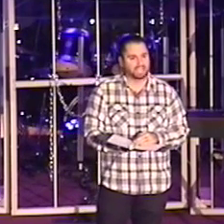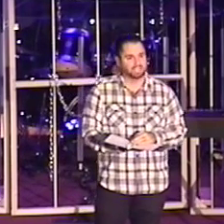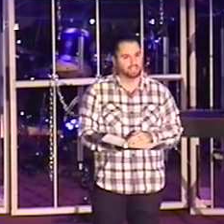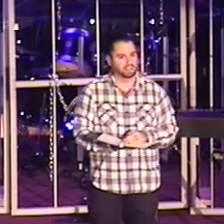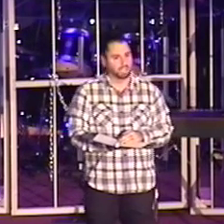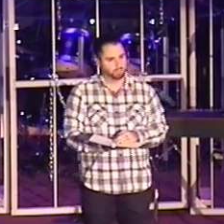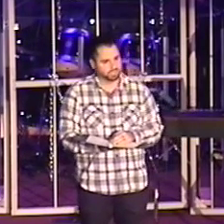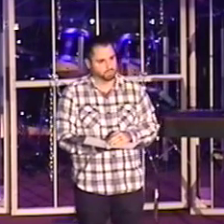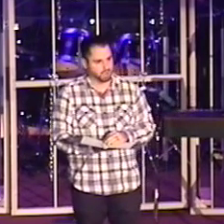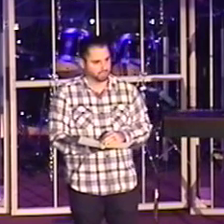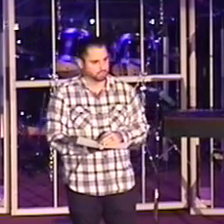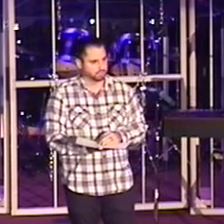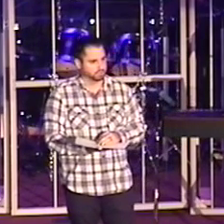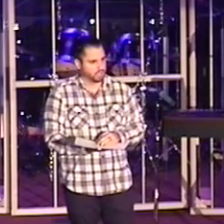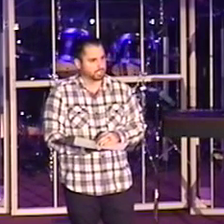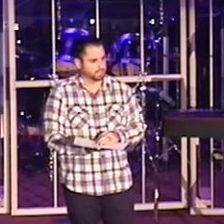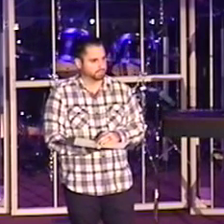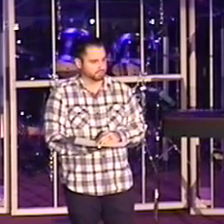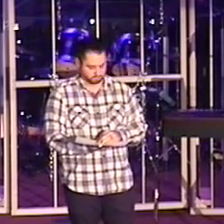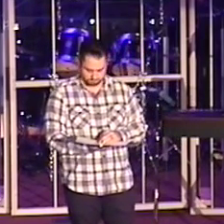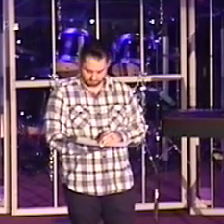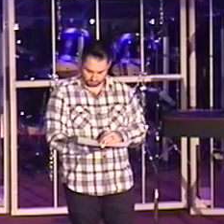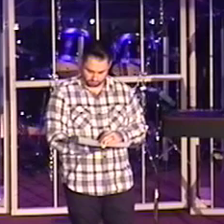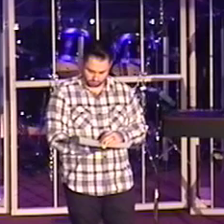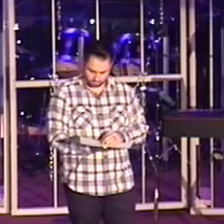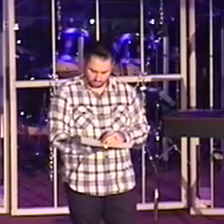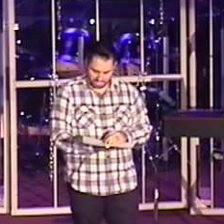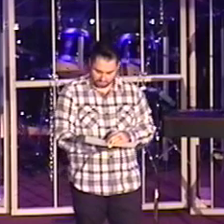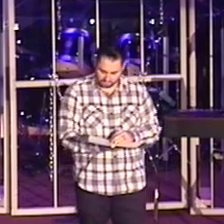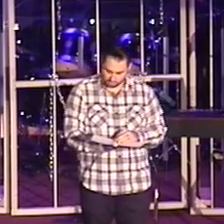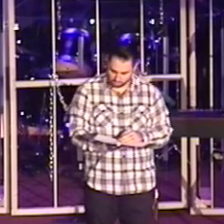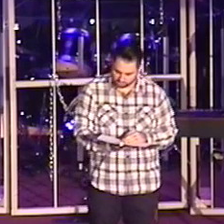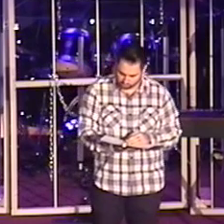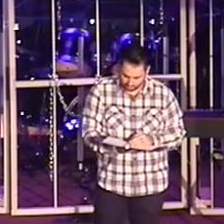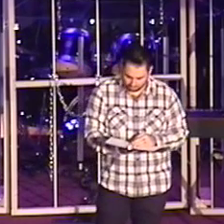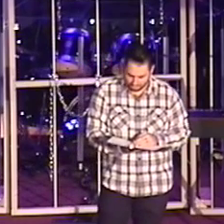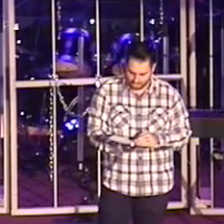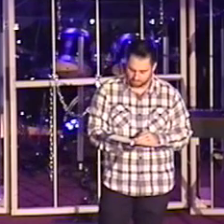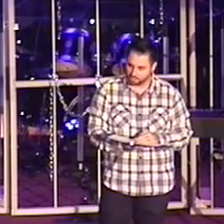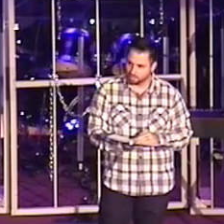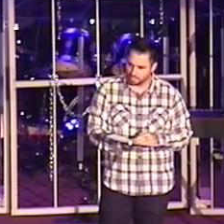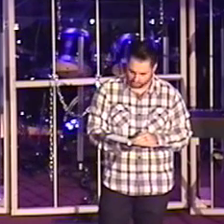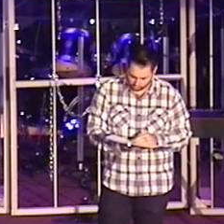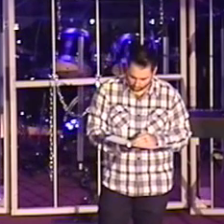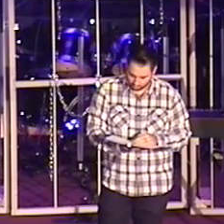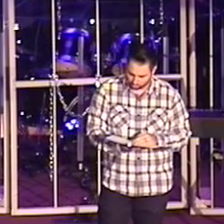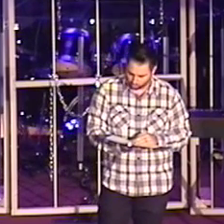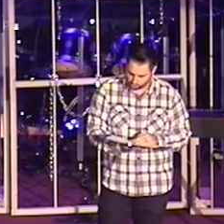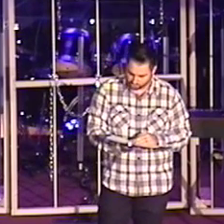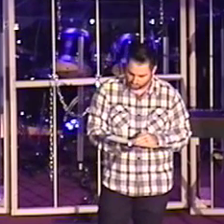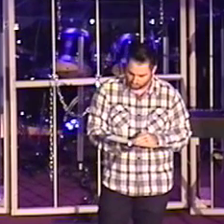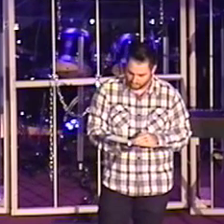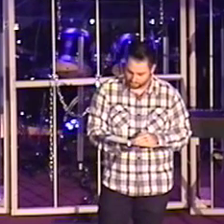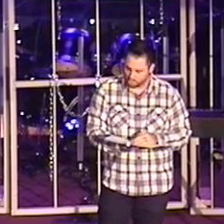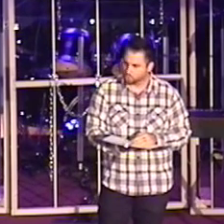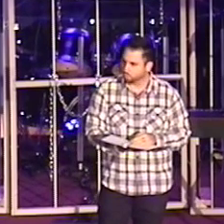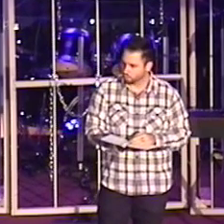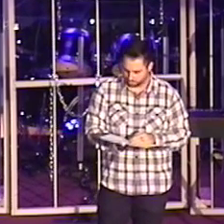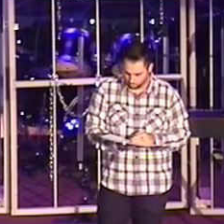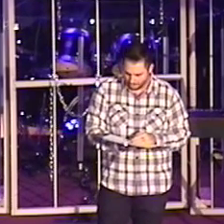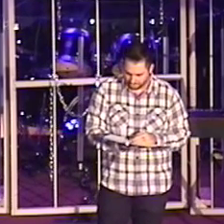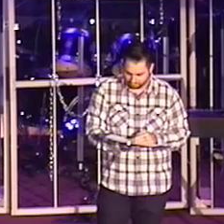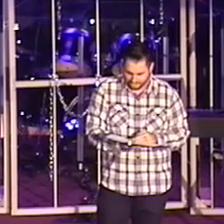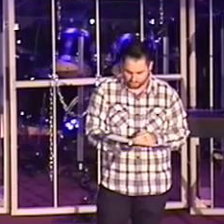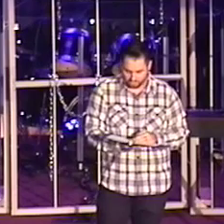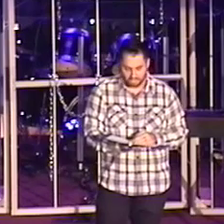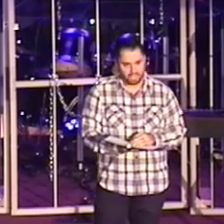but acting like busybodies, gossips. Now such persons we command and exhort in the Lord Jesus Christ to work